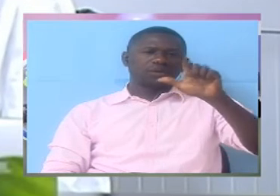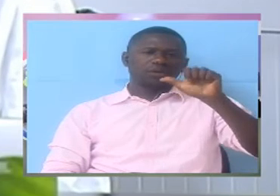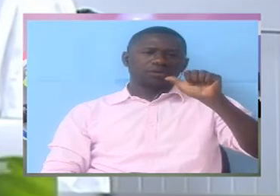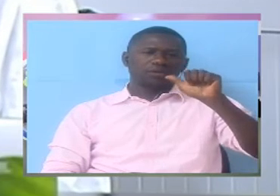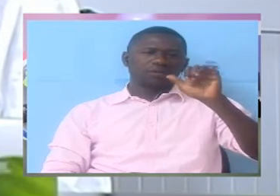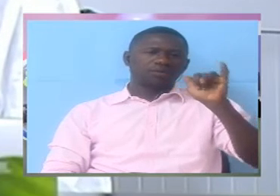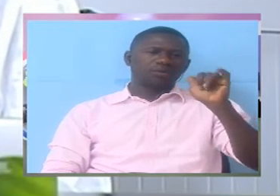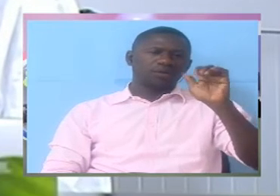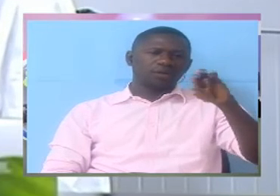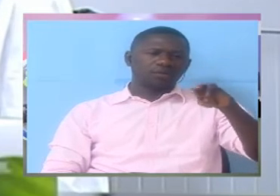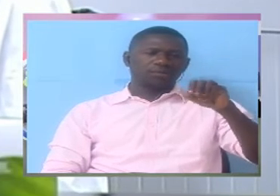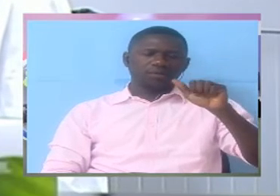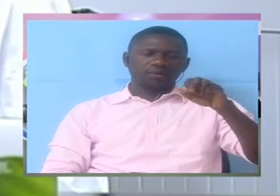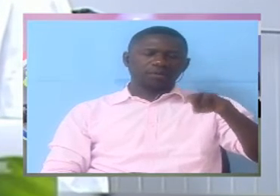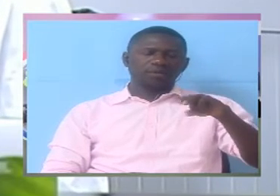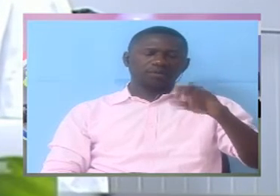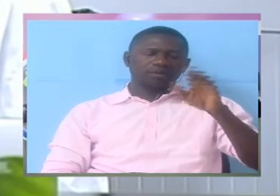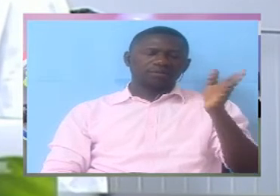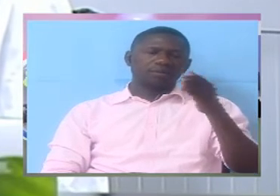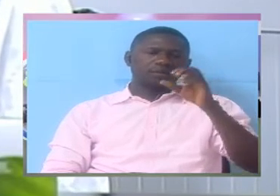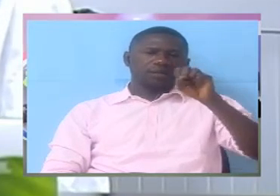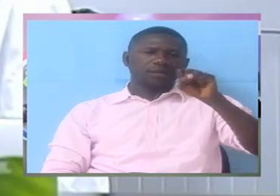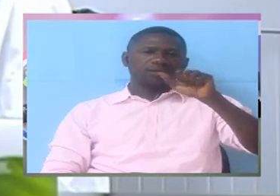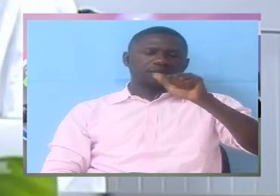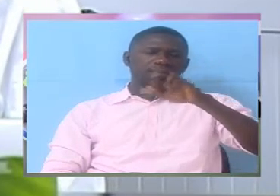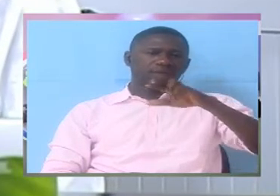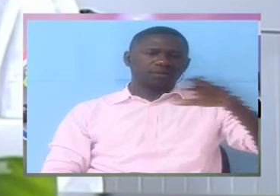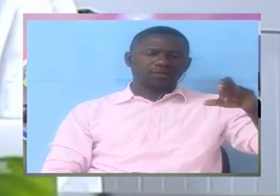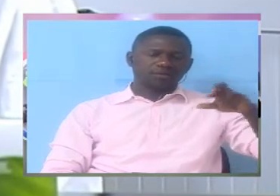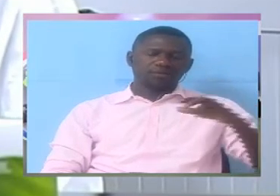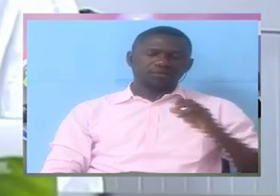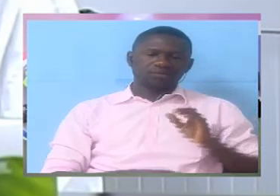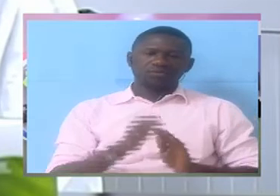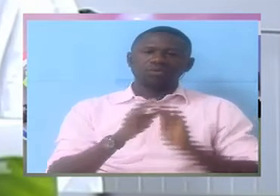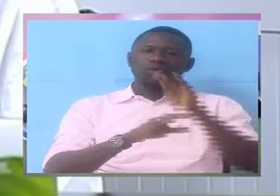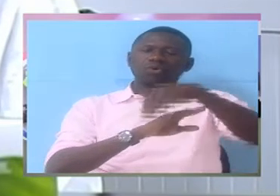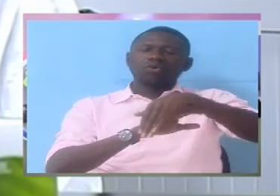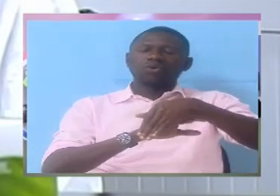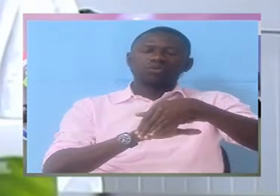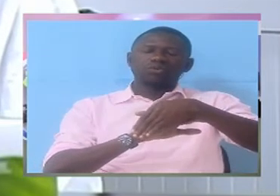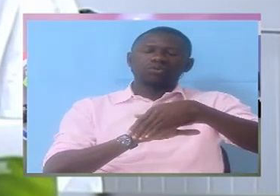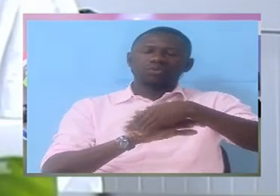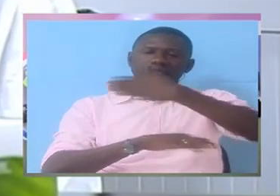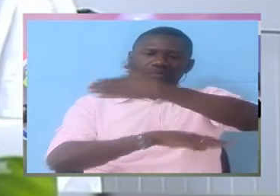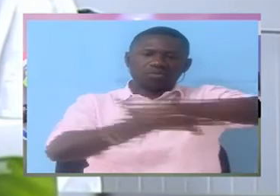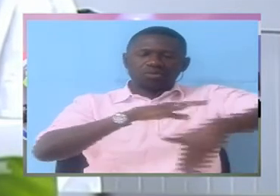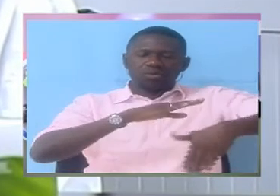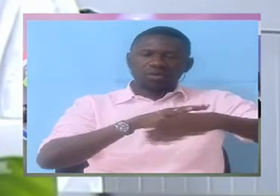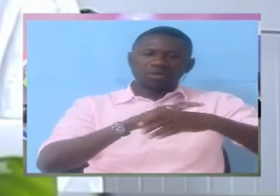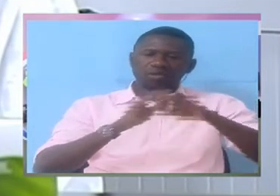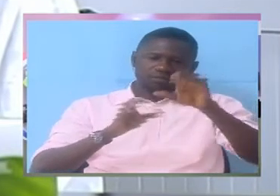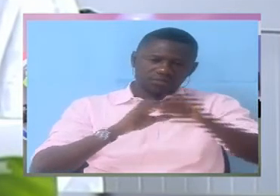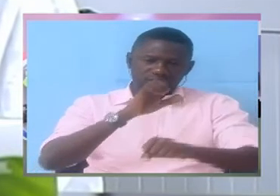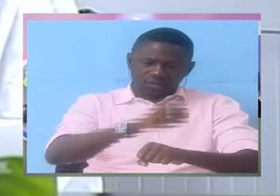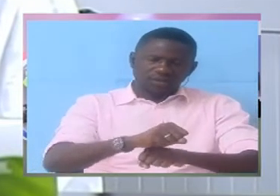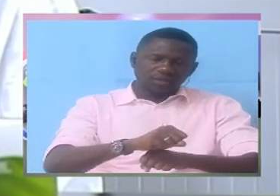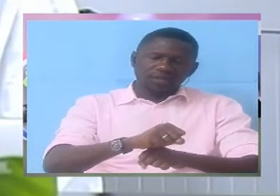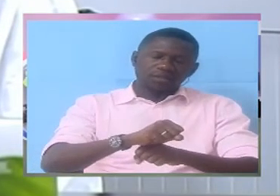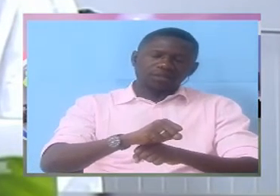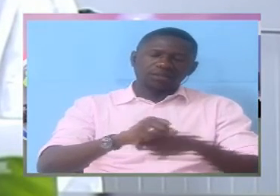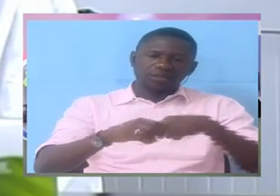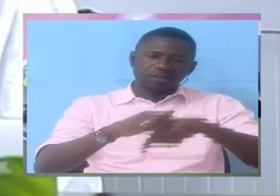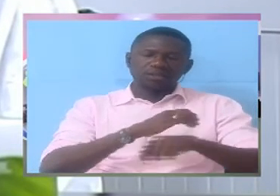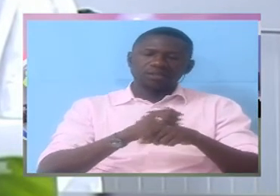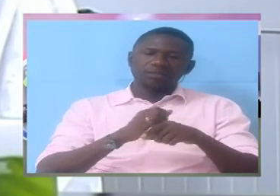border ena ne o kuntu and then they were apprehended in Senegal to inate muta Senegal later they were sent to Dakar o kola